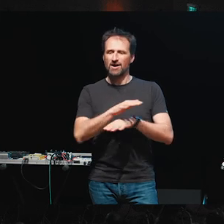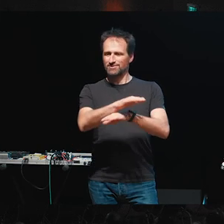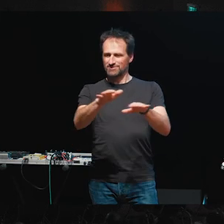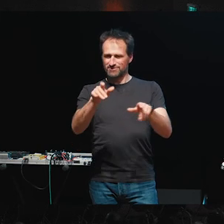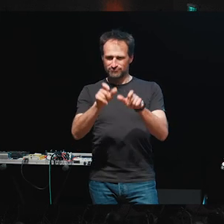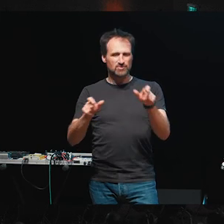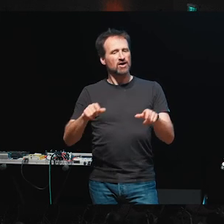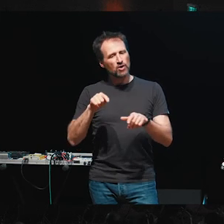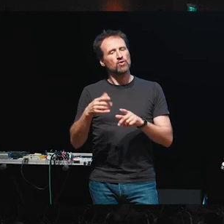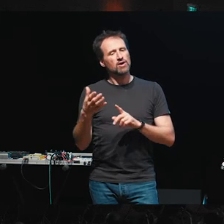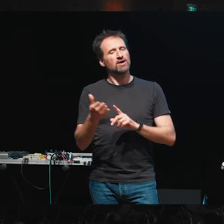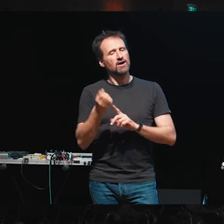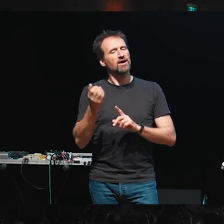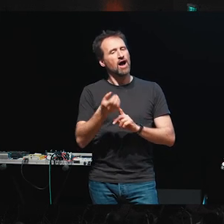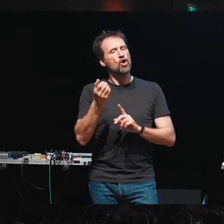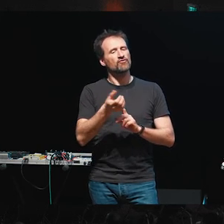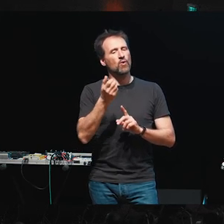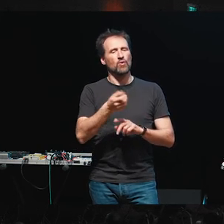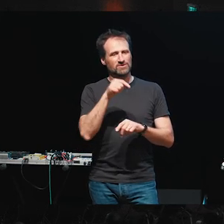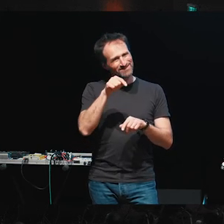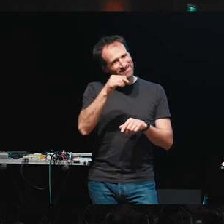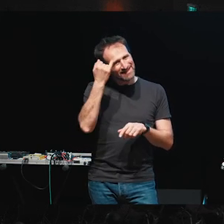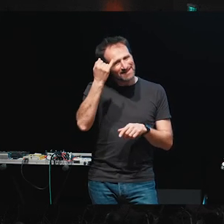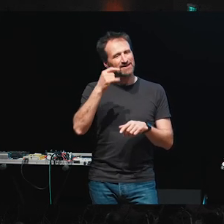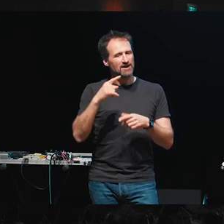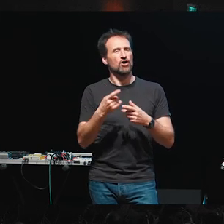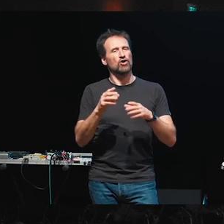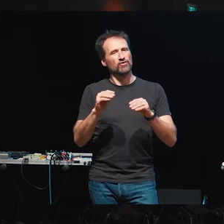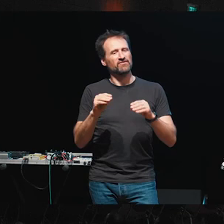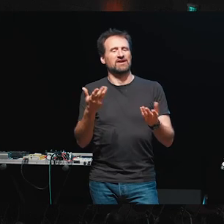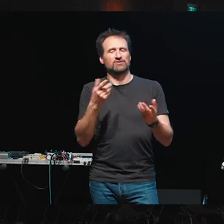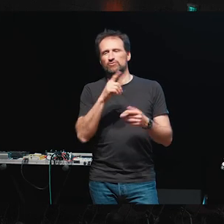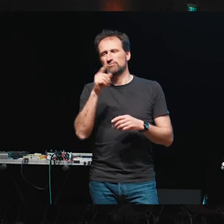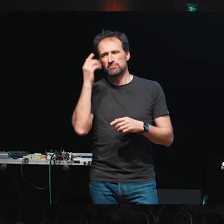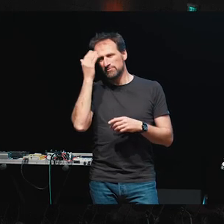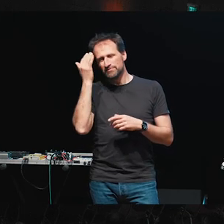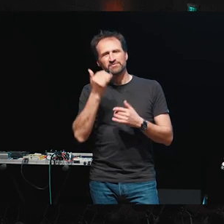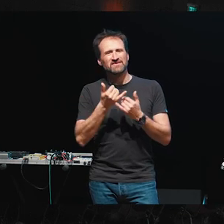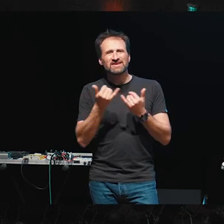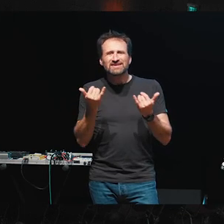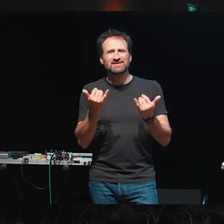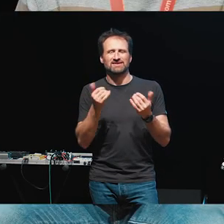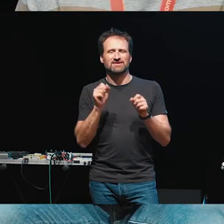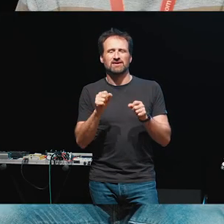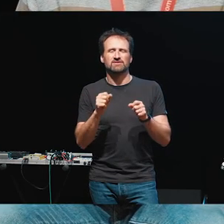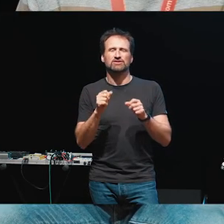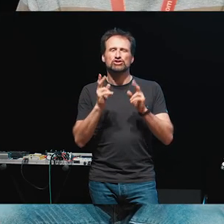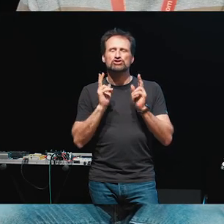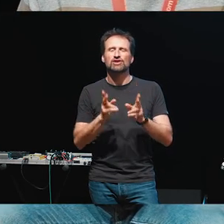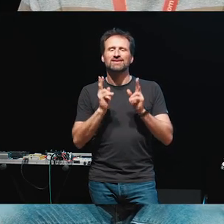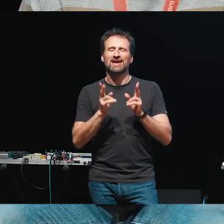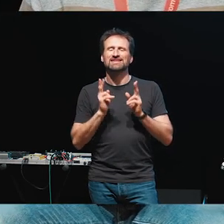up that or using that idea and talking about how to design a standard